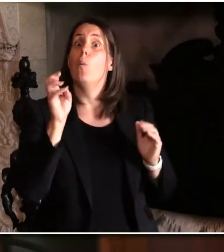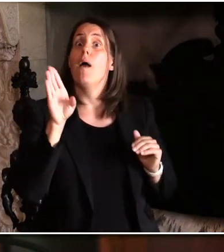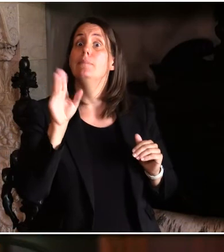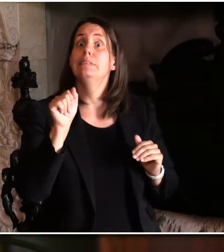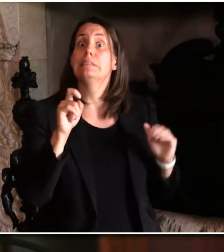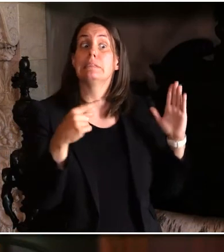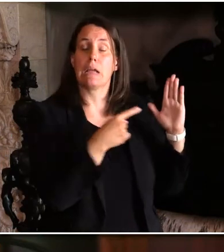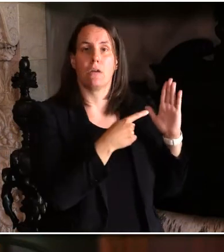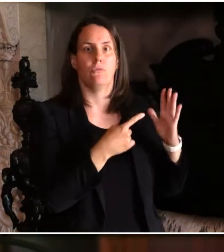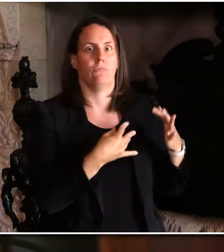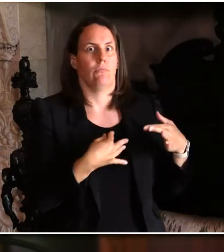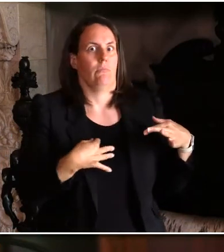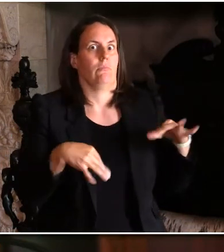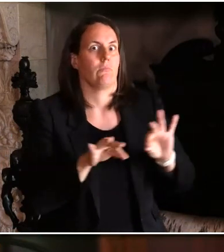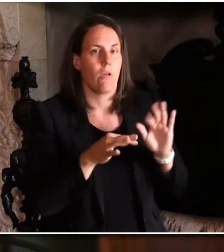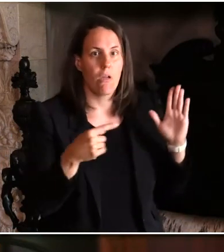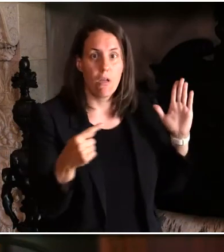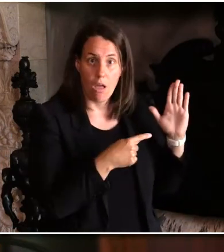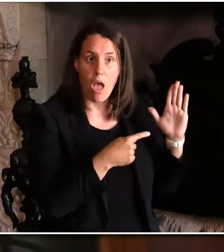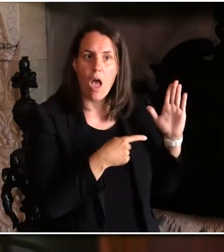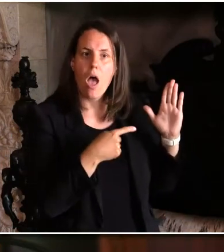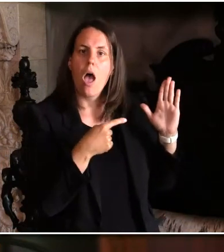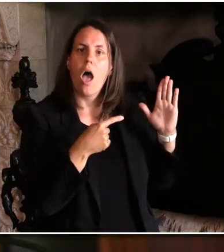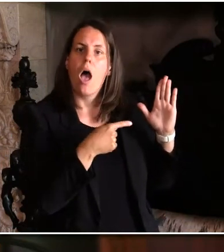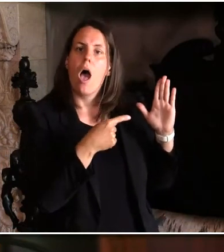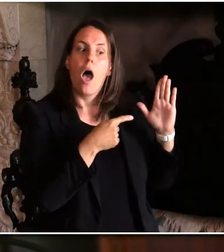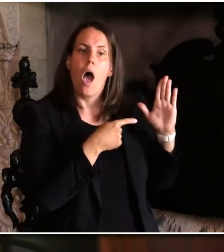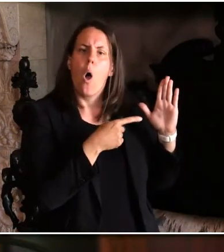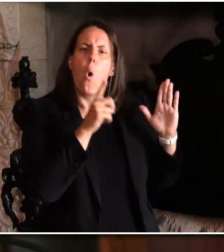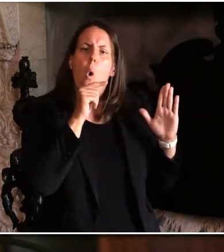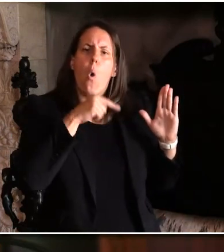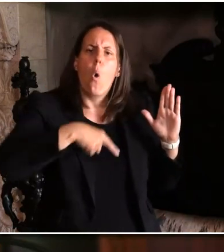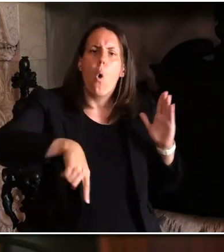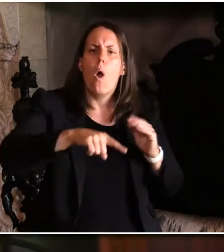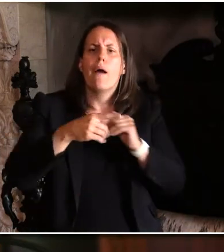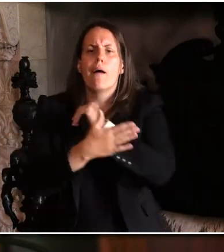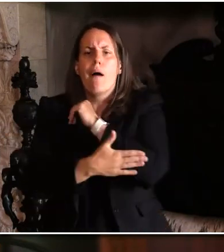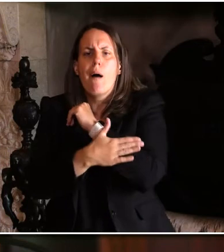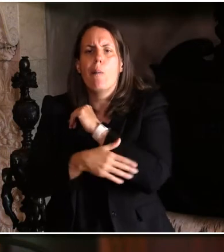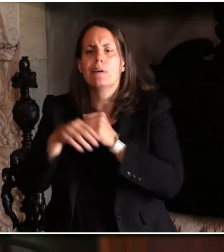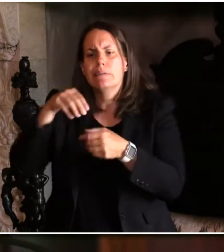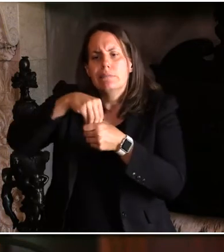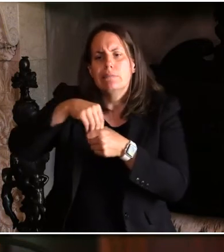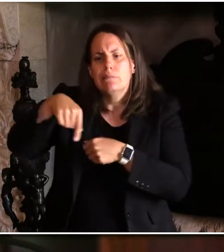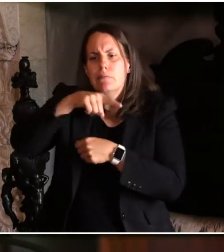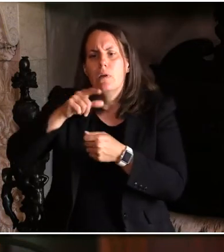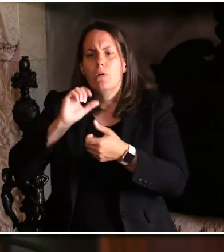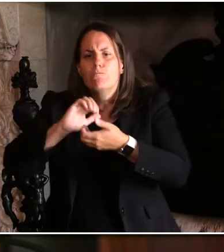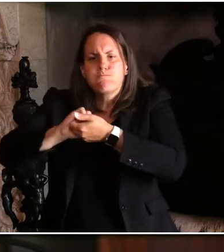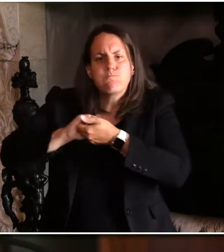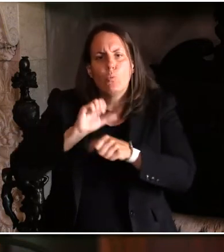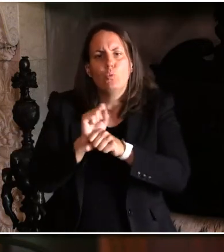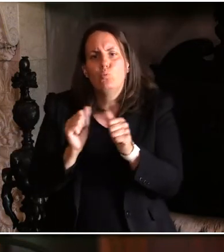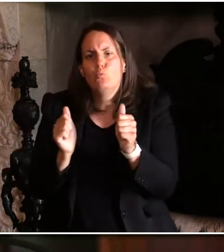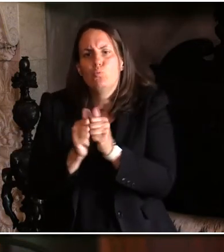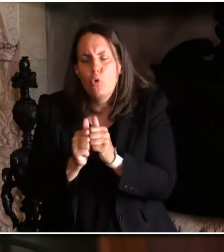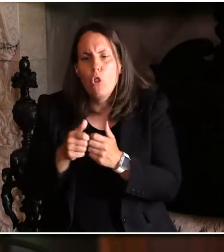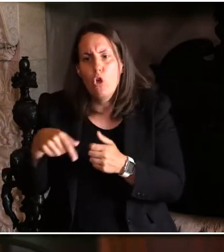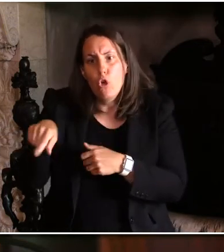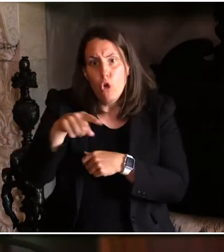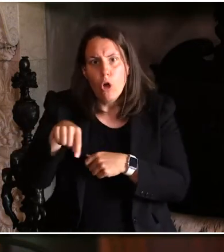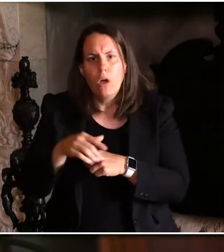and that our local partners have been asking for that we released today will really help us understand that very question. Where